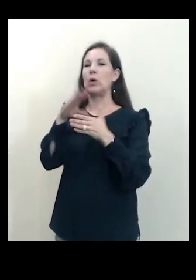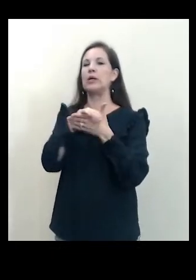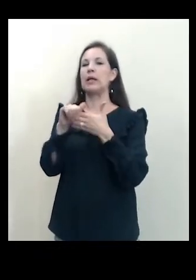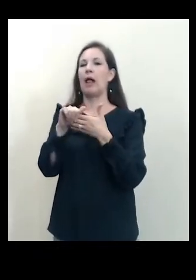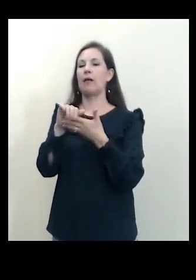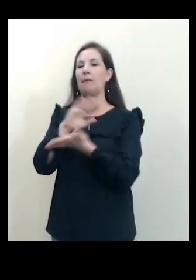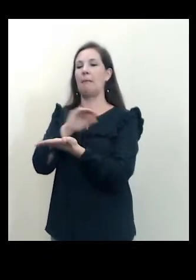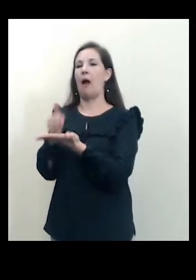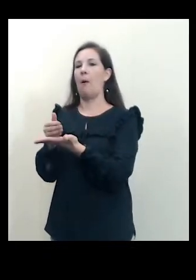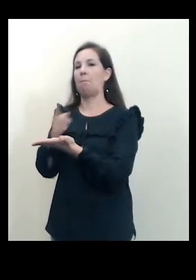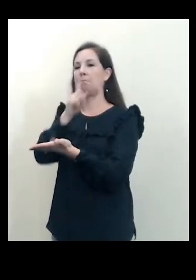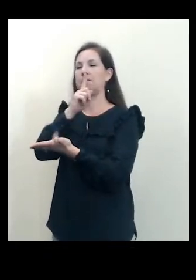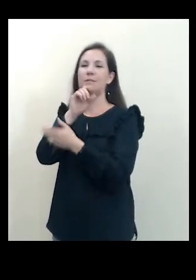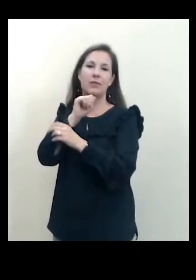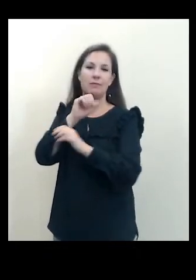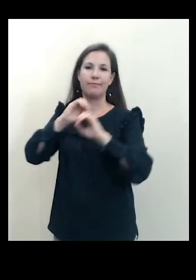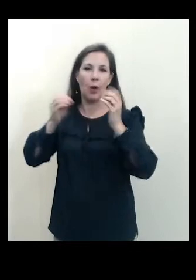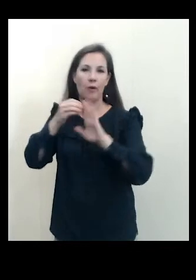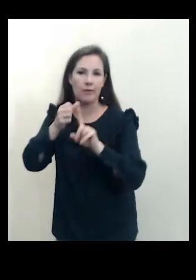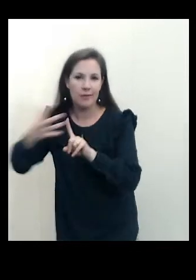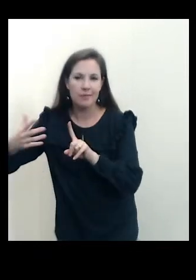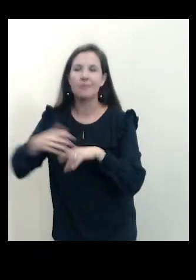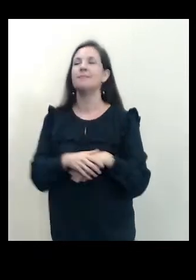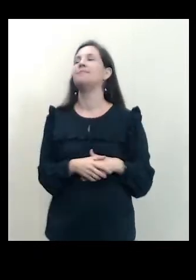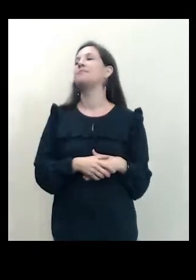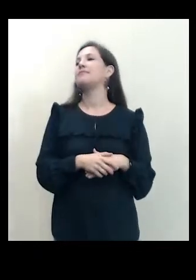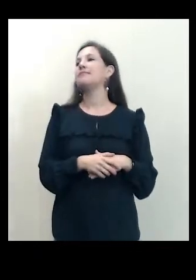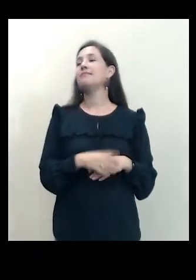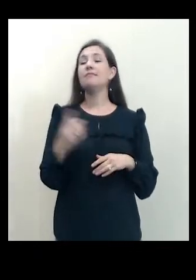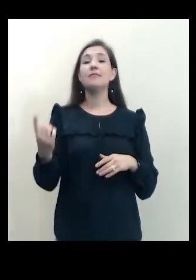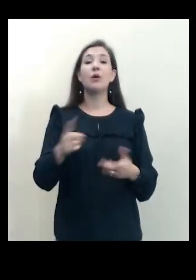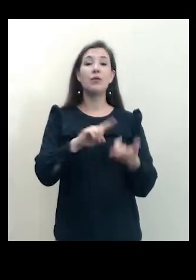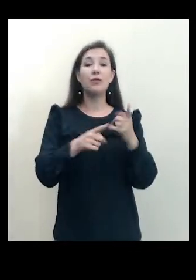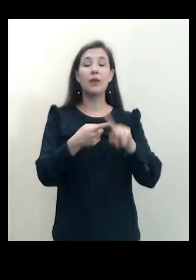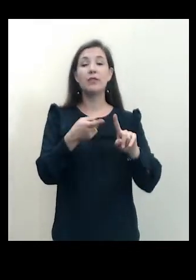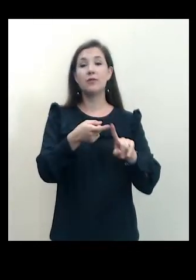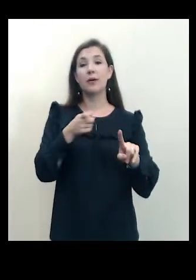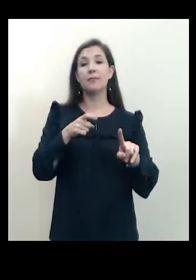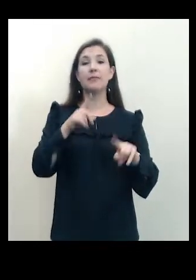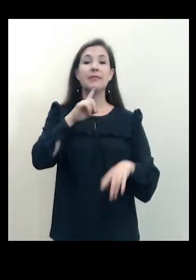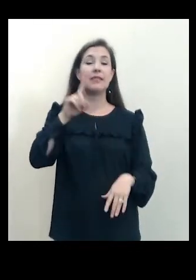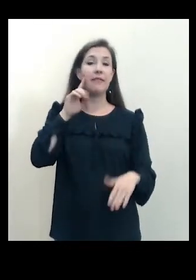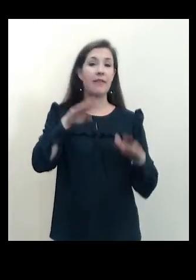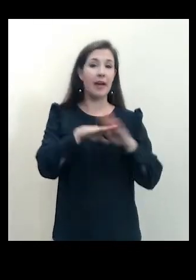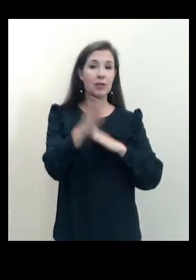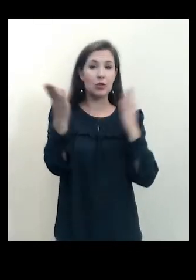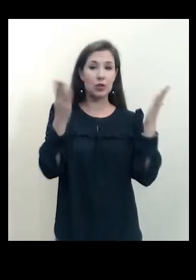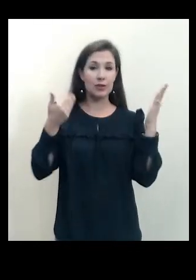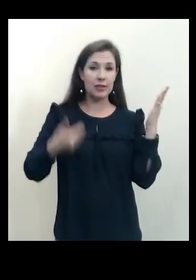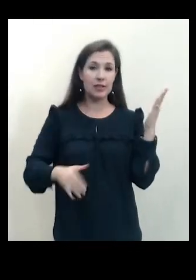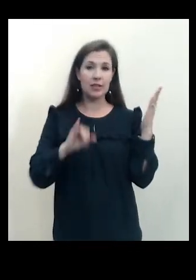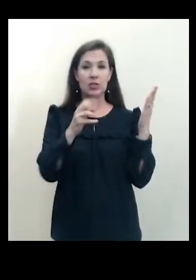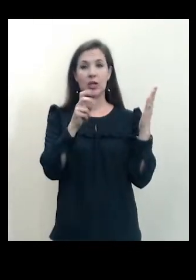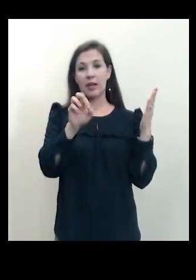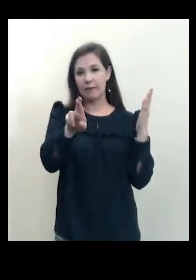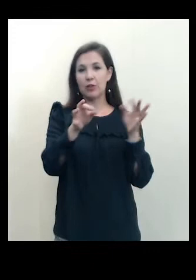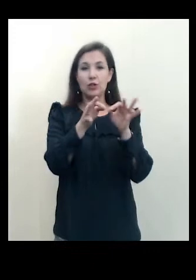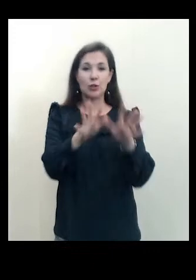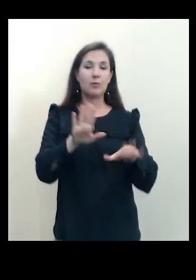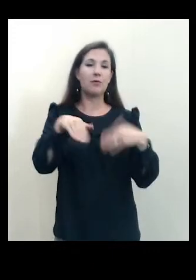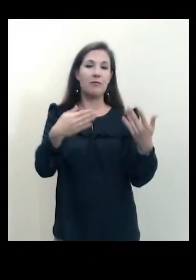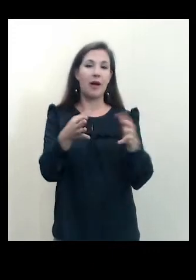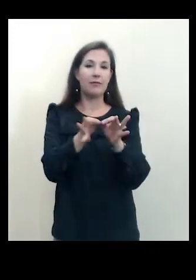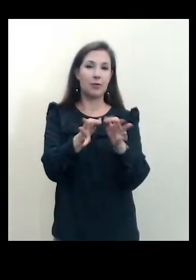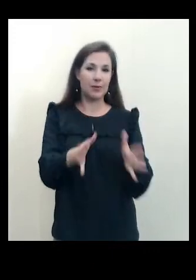today than it was back then. As always, we have our friends from Deaf Access Services. Jennifer is here today to provide us American